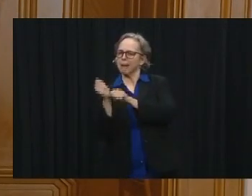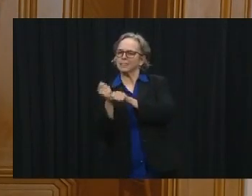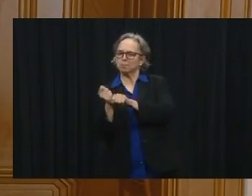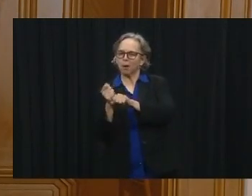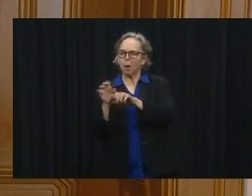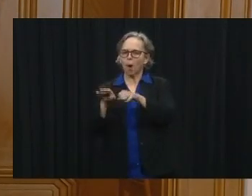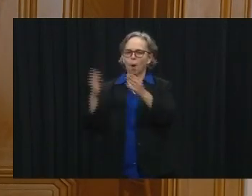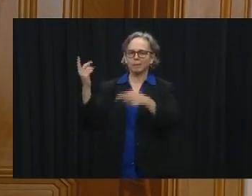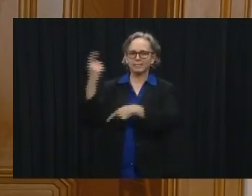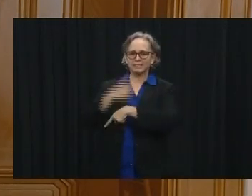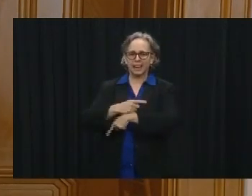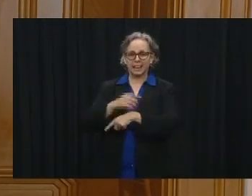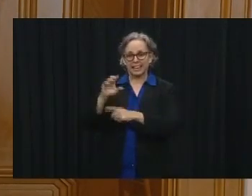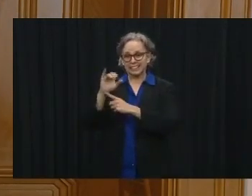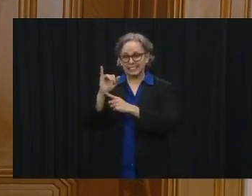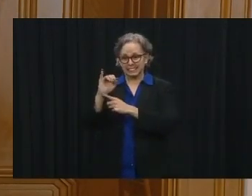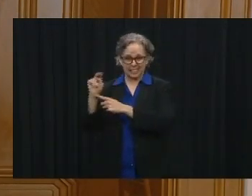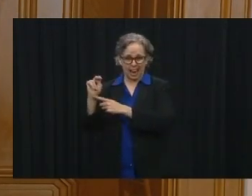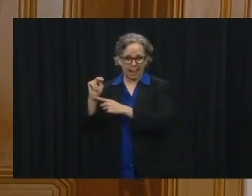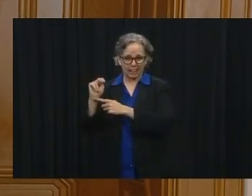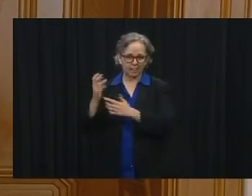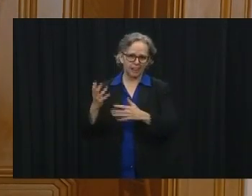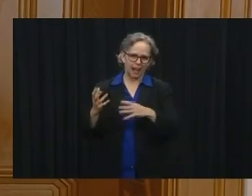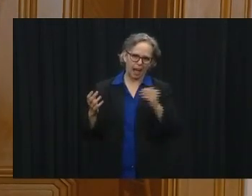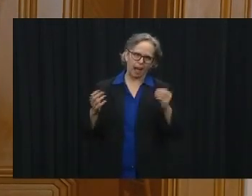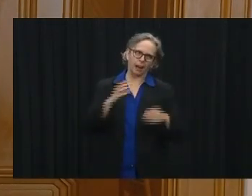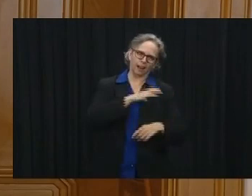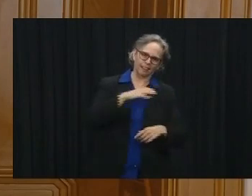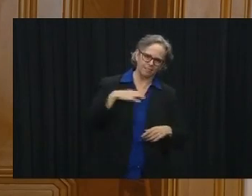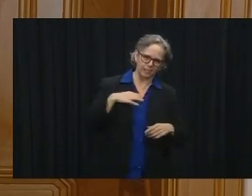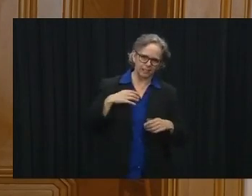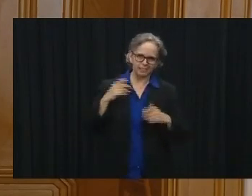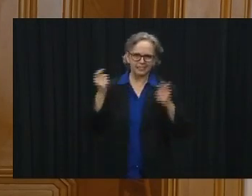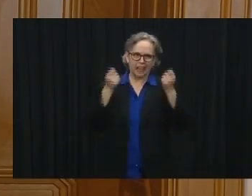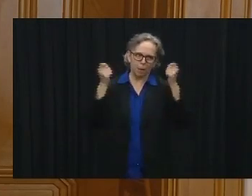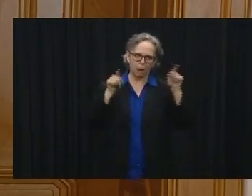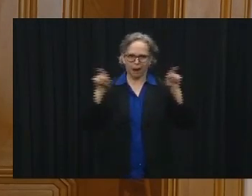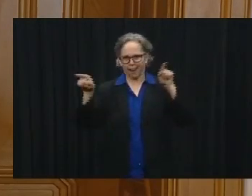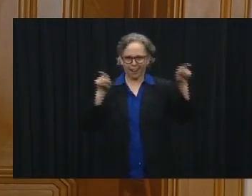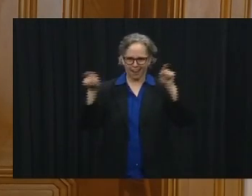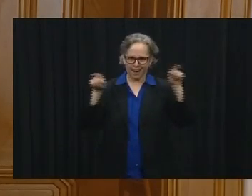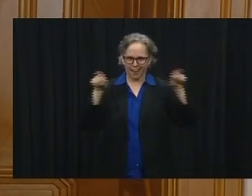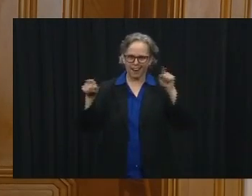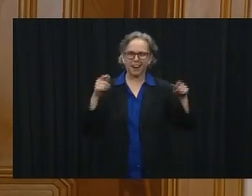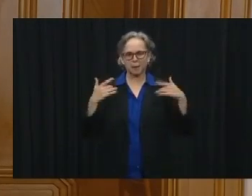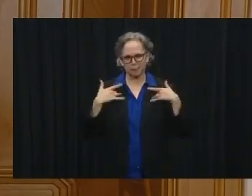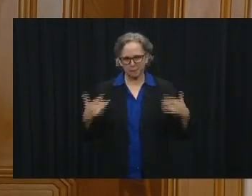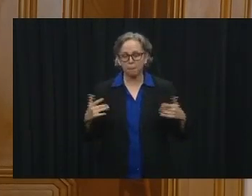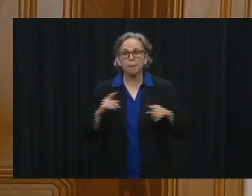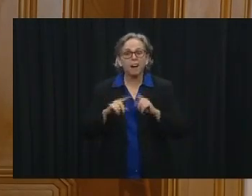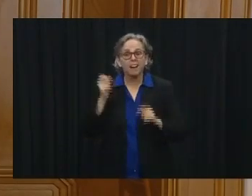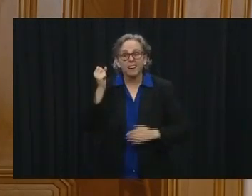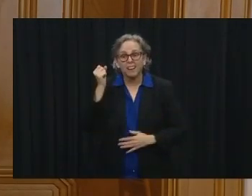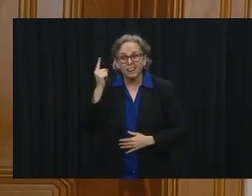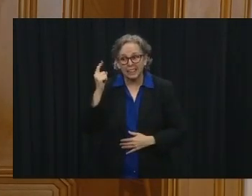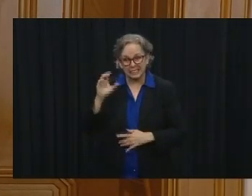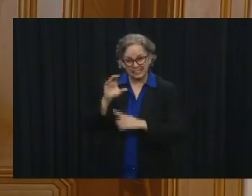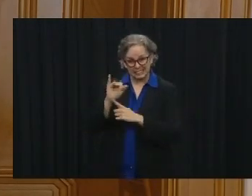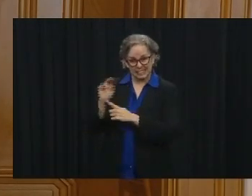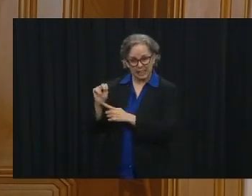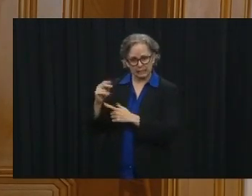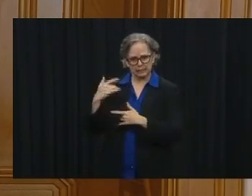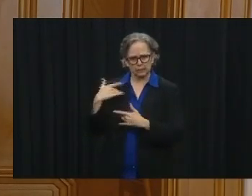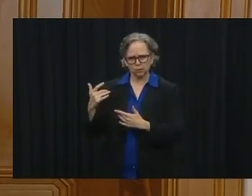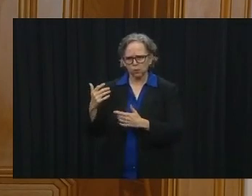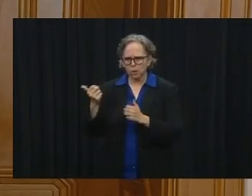celebration, of course, in Cleveland. But in Cincinnati, they pretty much historically close everything down, and